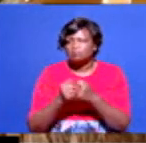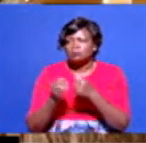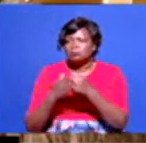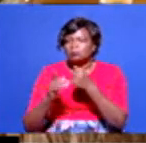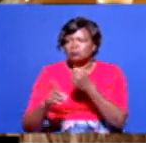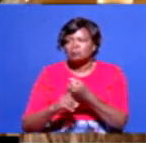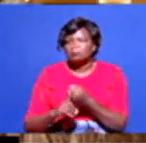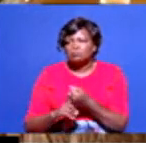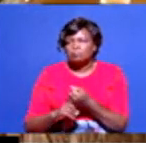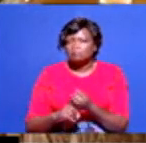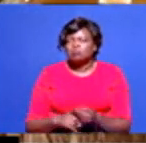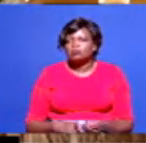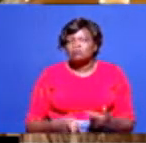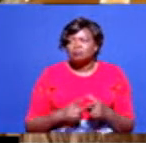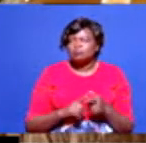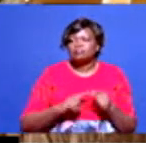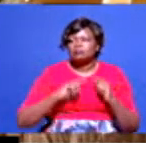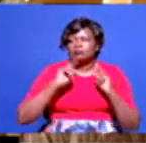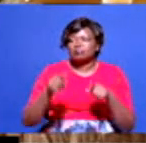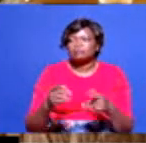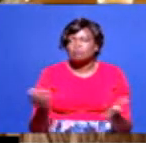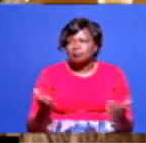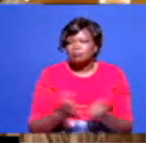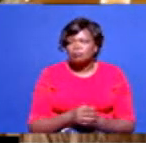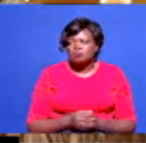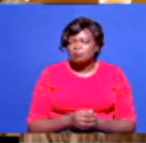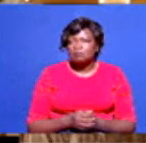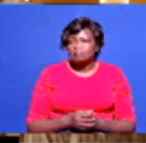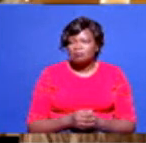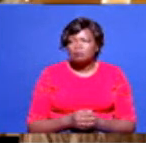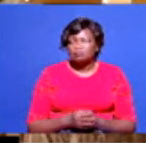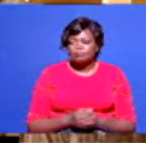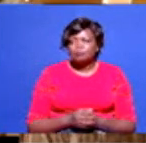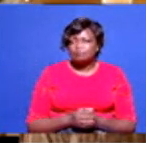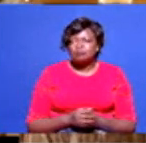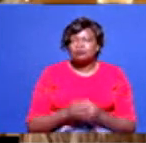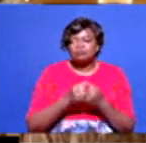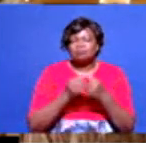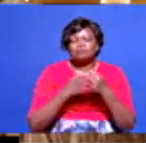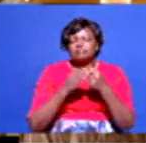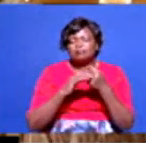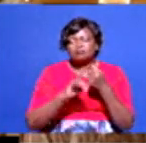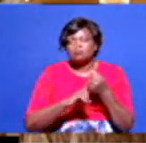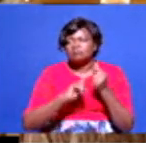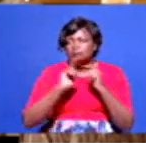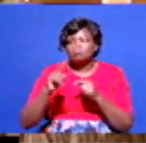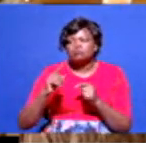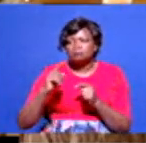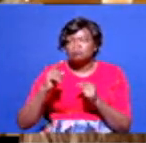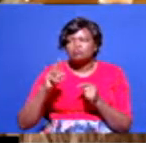he proceeded to Madari School, now Nyeri High School, for Standard 4 to 6.